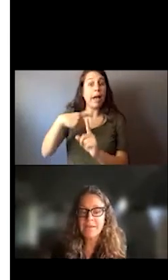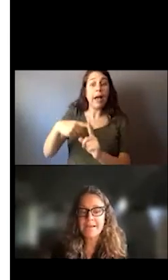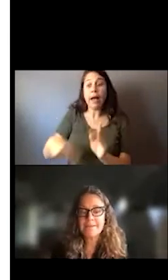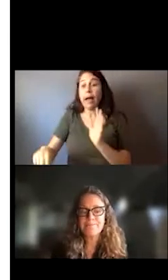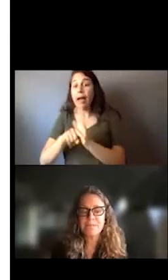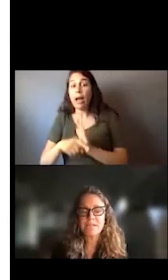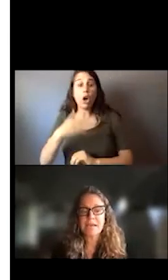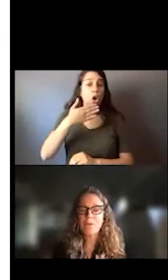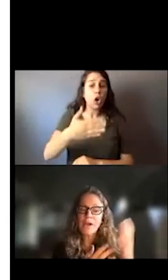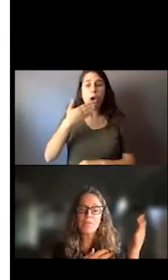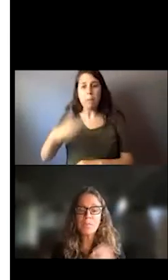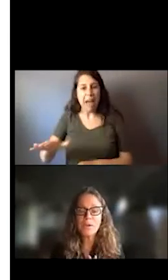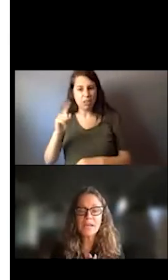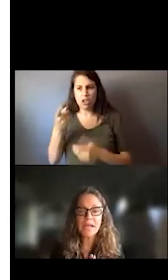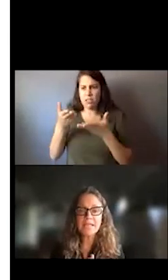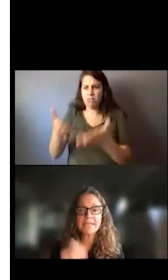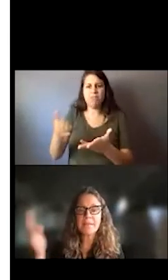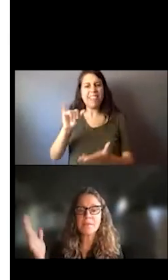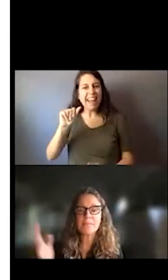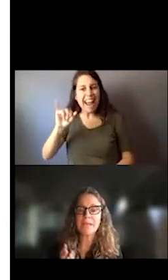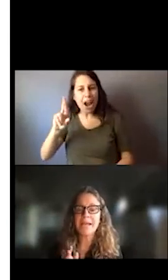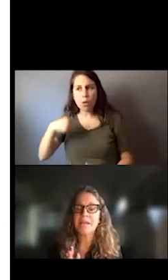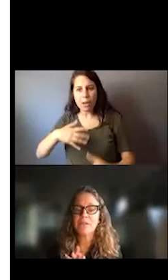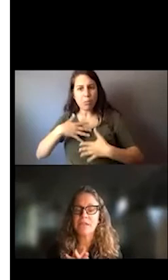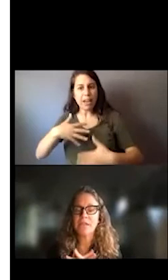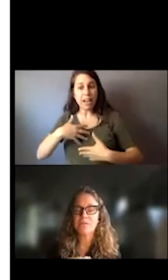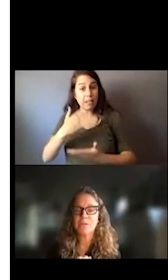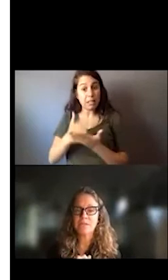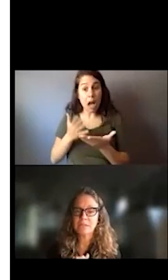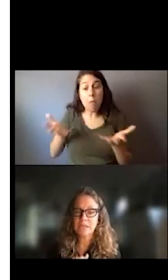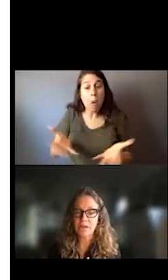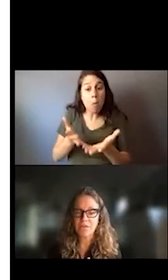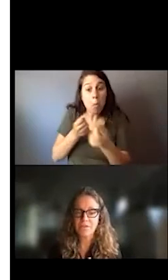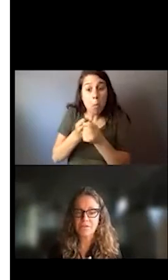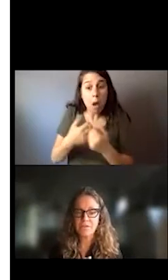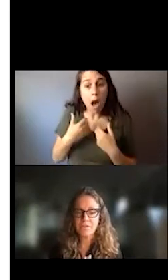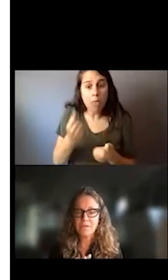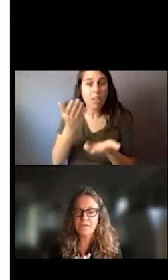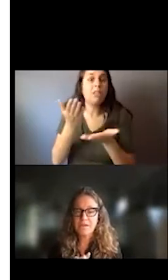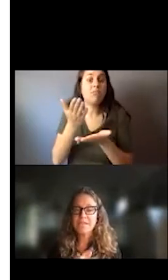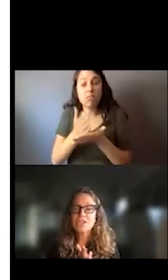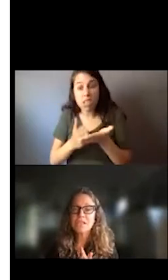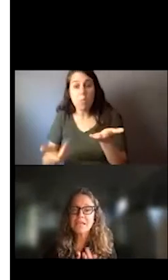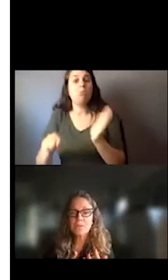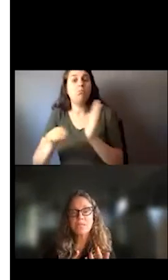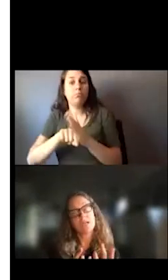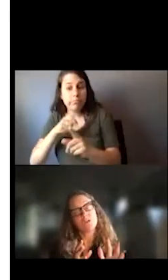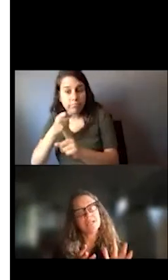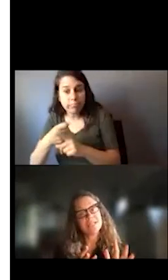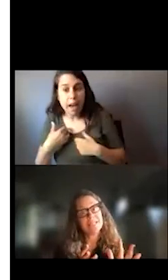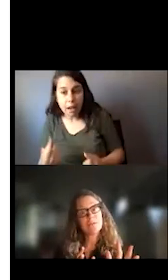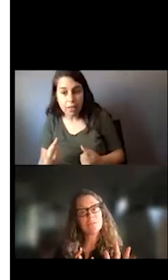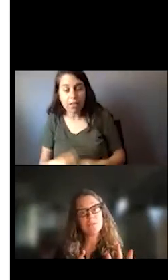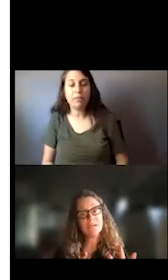breathe. Some are health promoting and some may negatively influence health. Additionally,